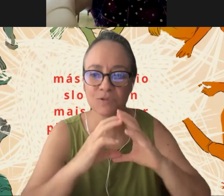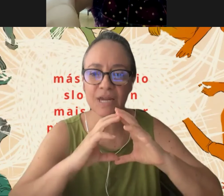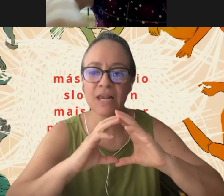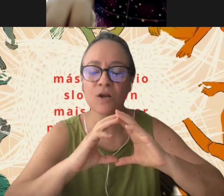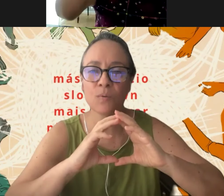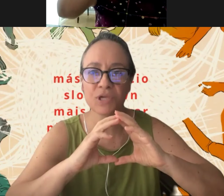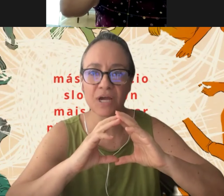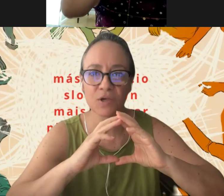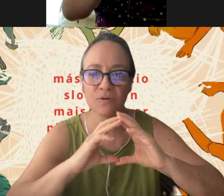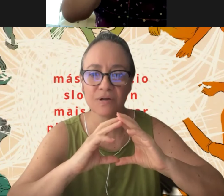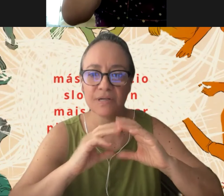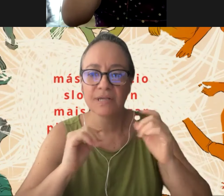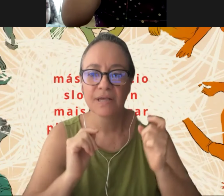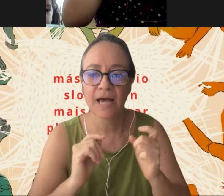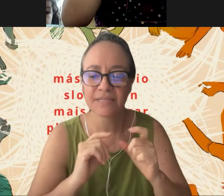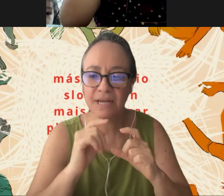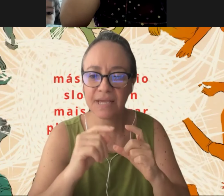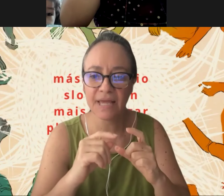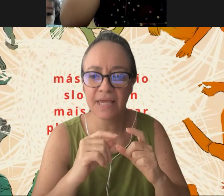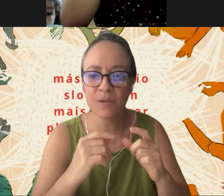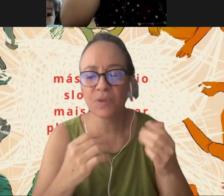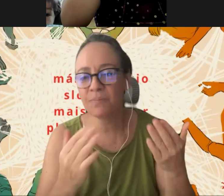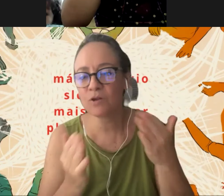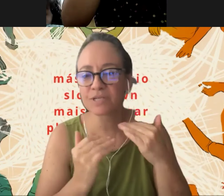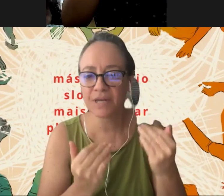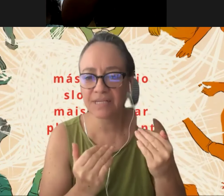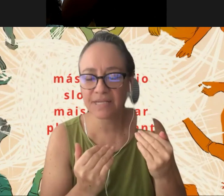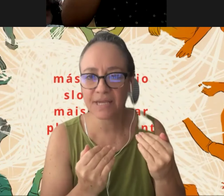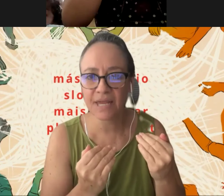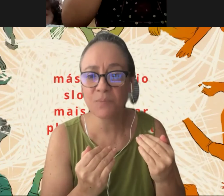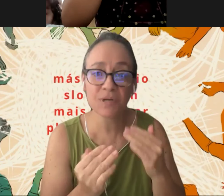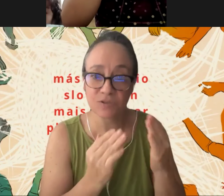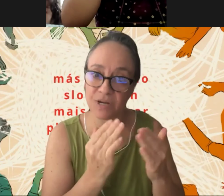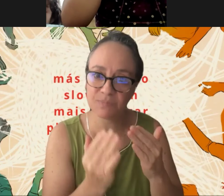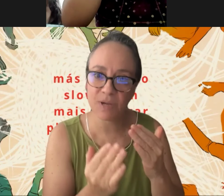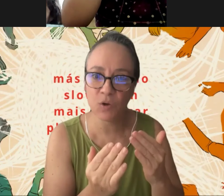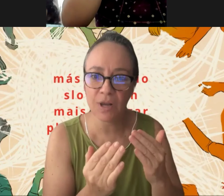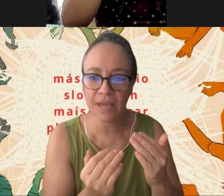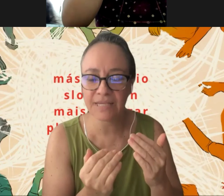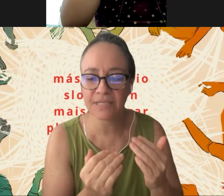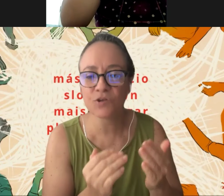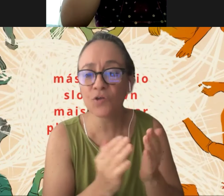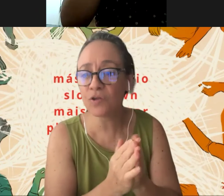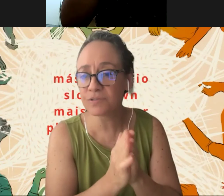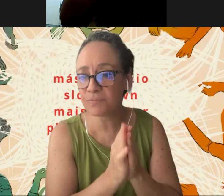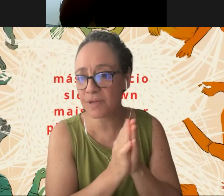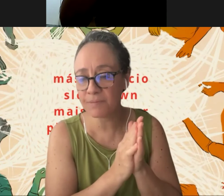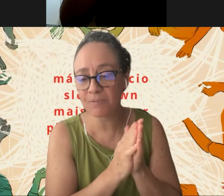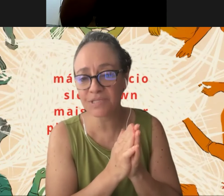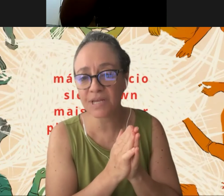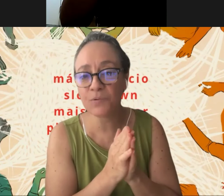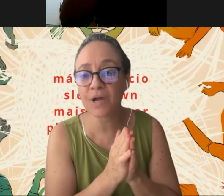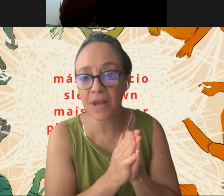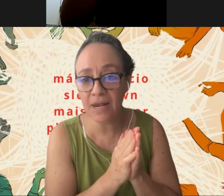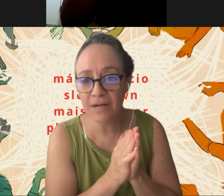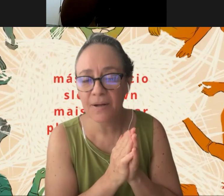y buscar el globo terráqueo. Hacen clic ahí y pueden ver los canales que están ahí, pueden escoger español e inglés. Todos vamos a